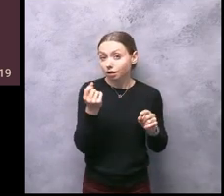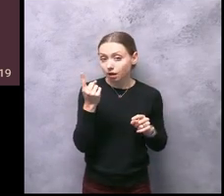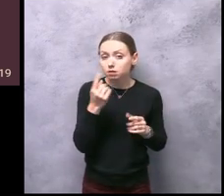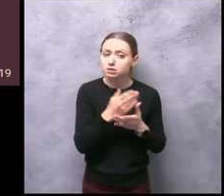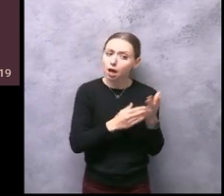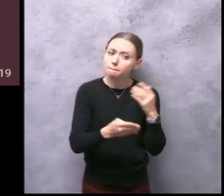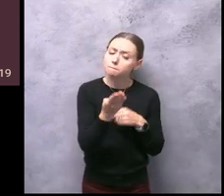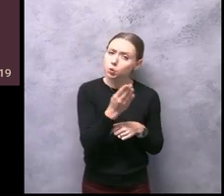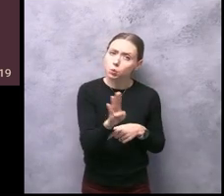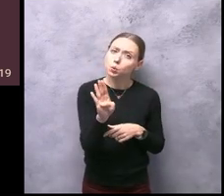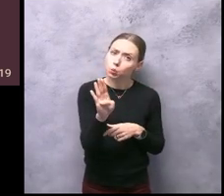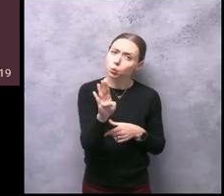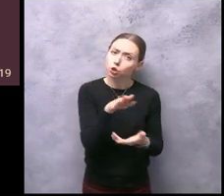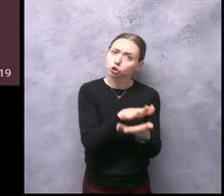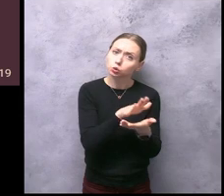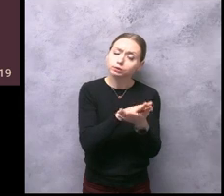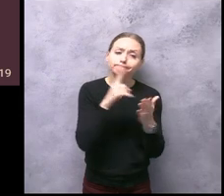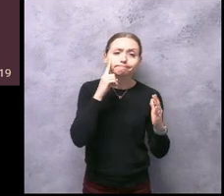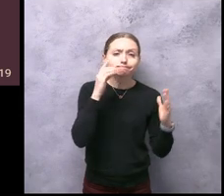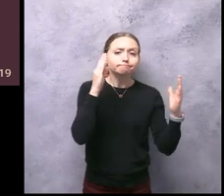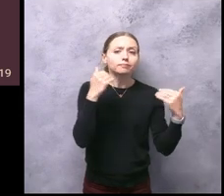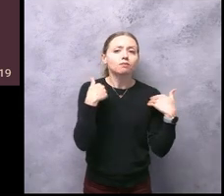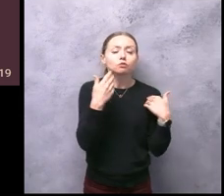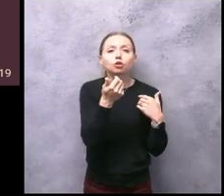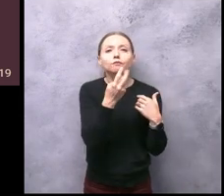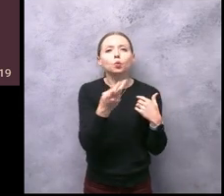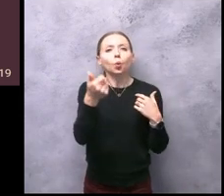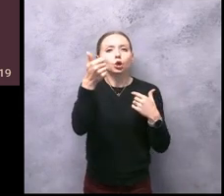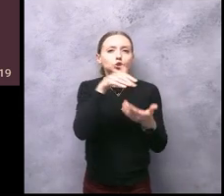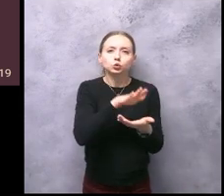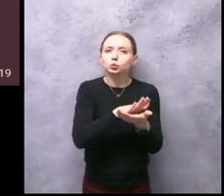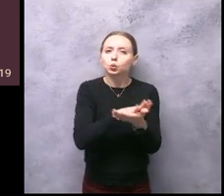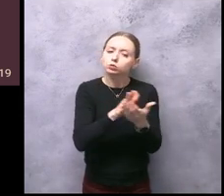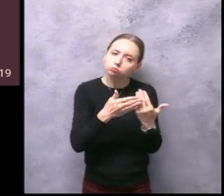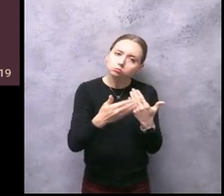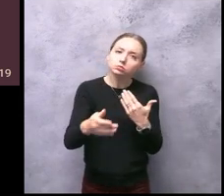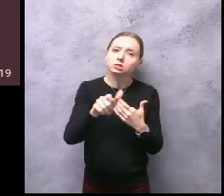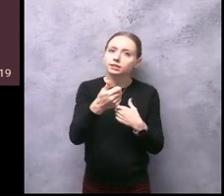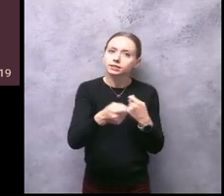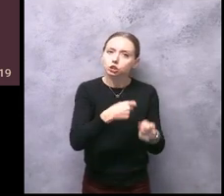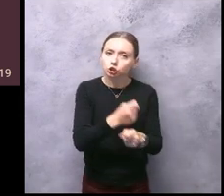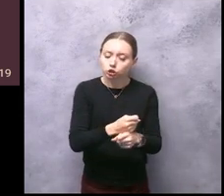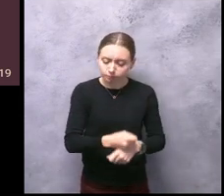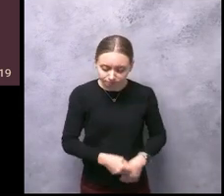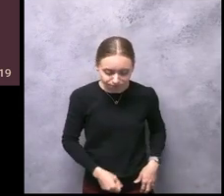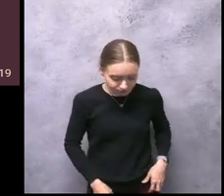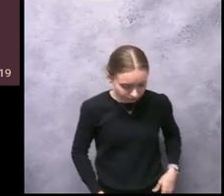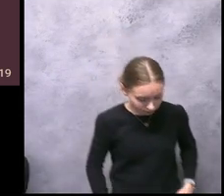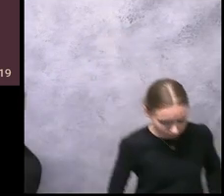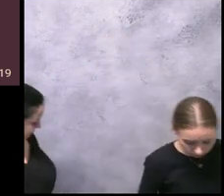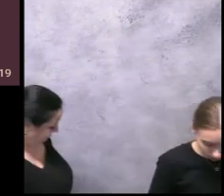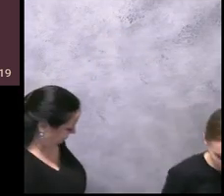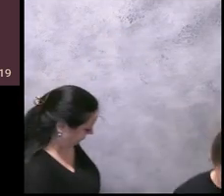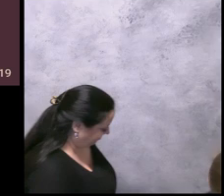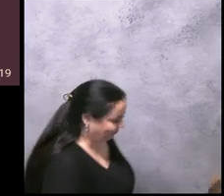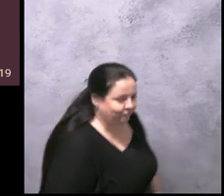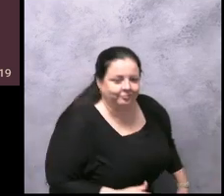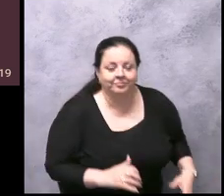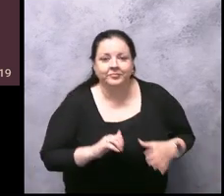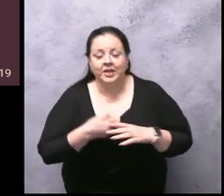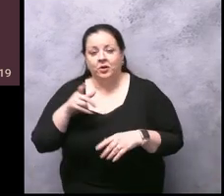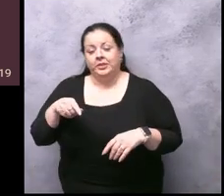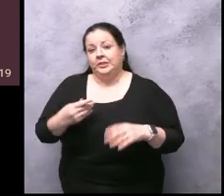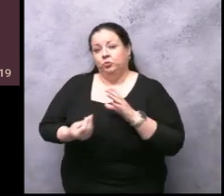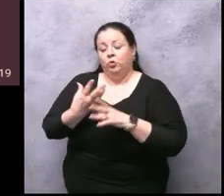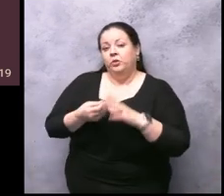blue schools that are projected to have fewer students over the next 10 years. But how does this growth in population